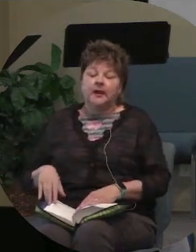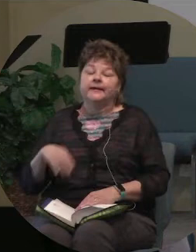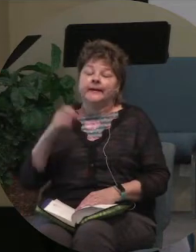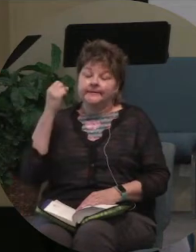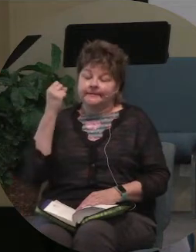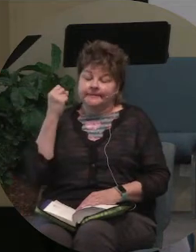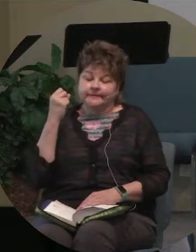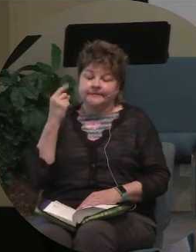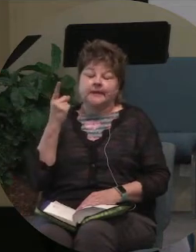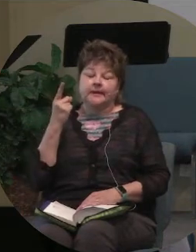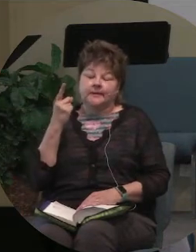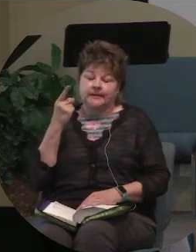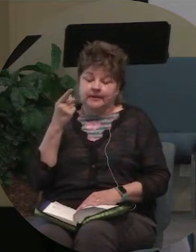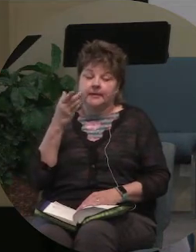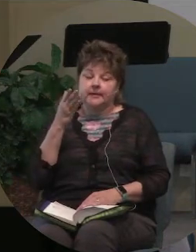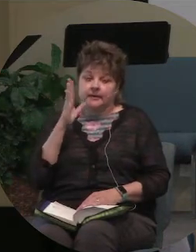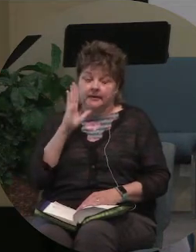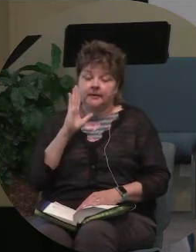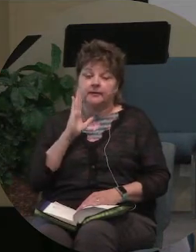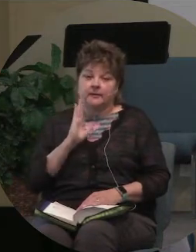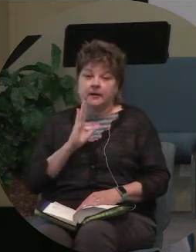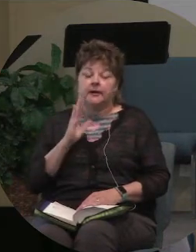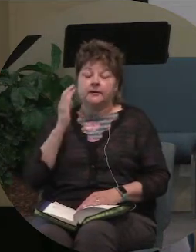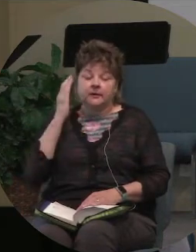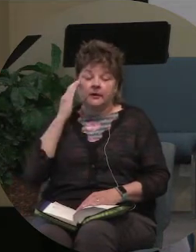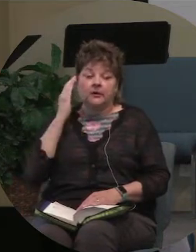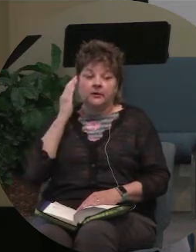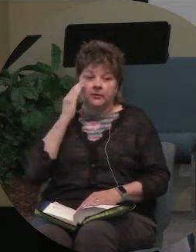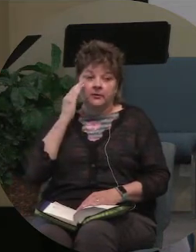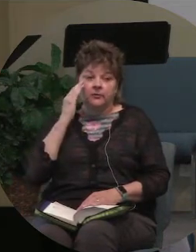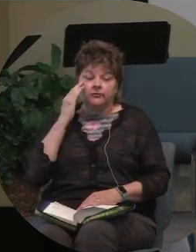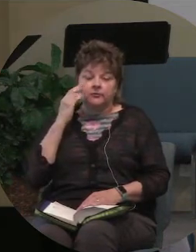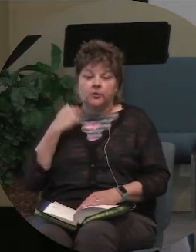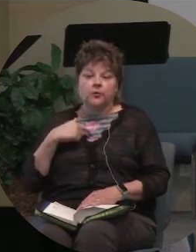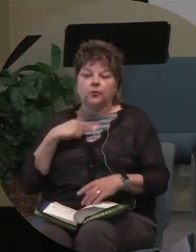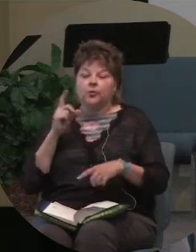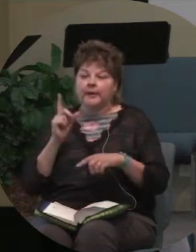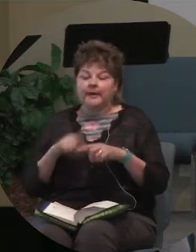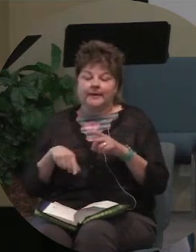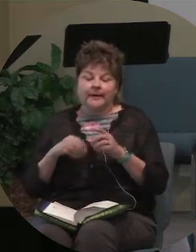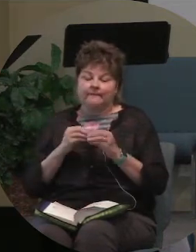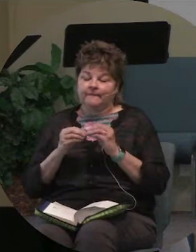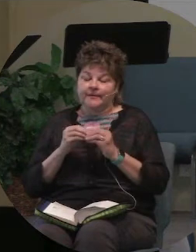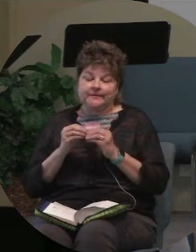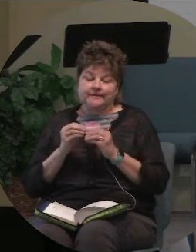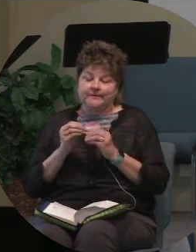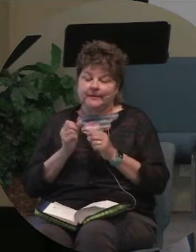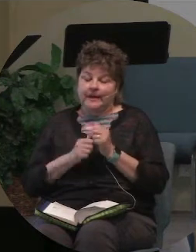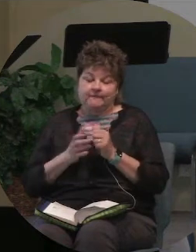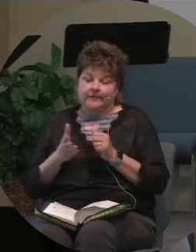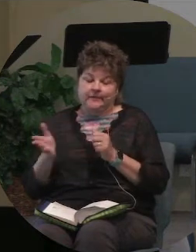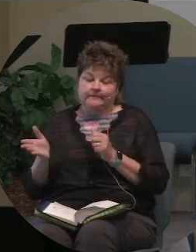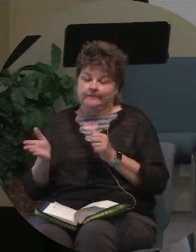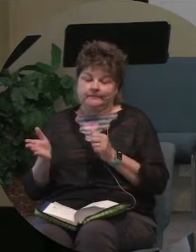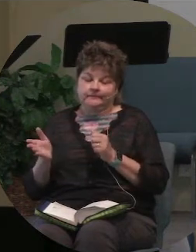realize, and God ultimately knows, we can't fix everything.